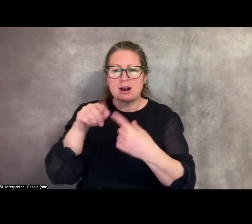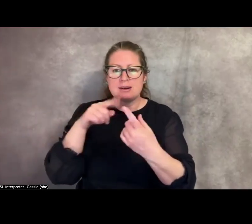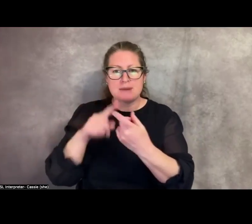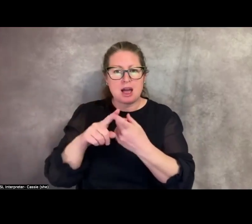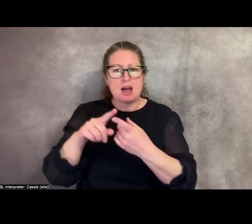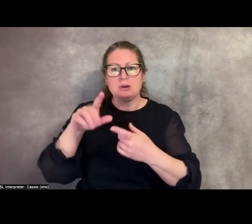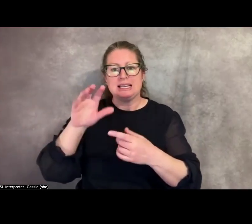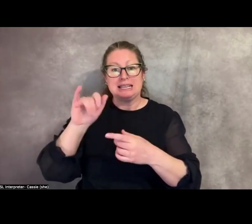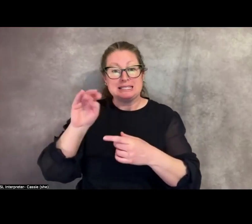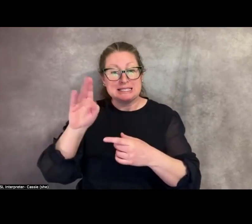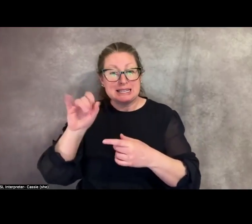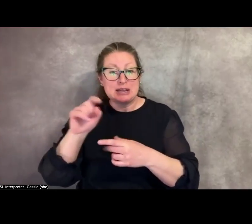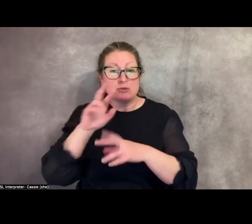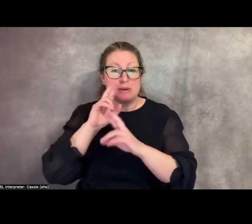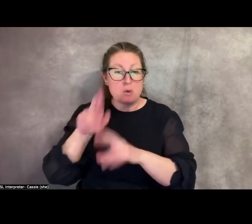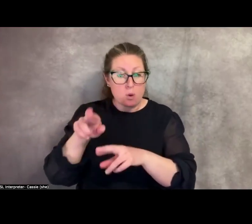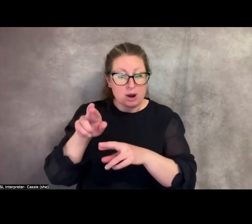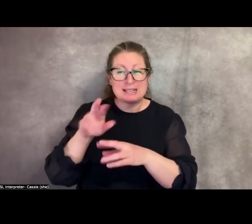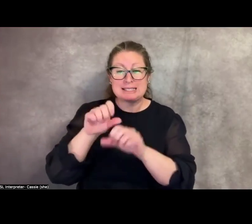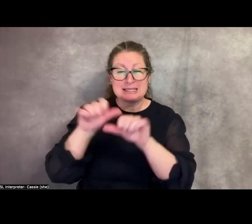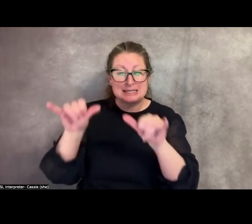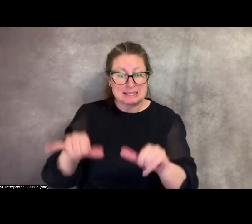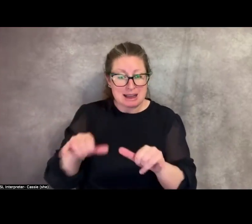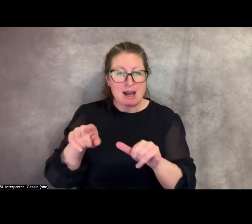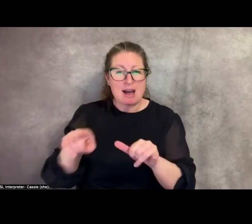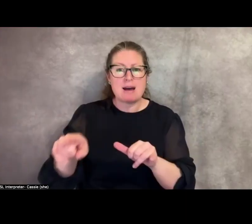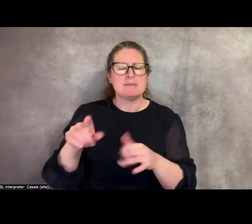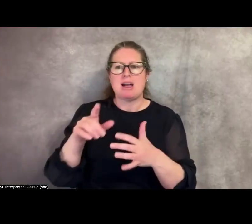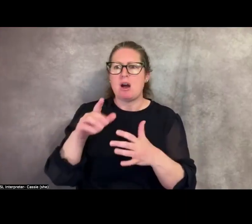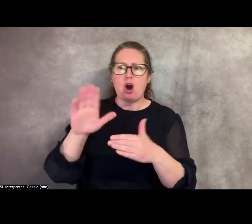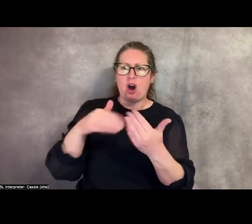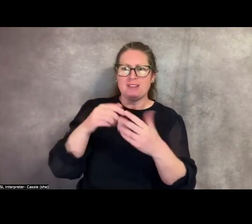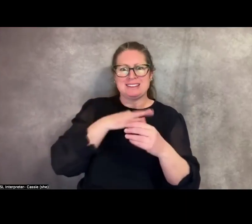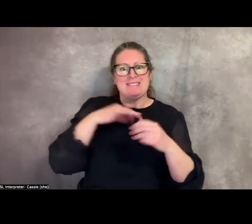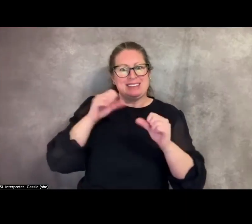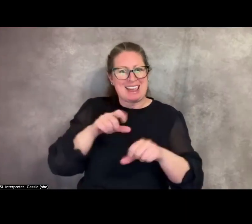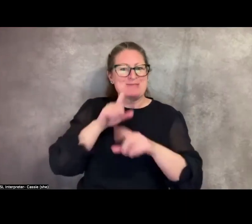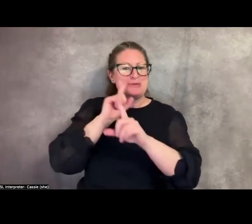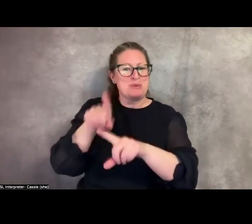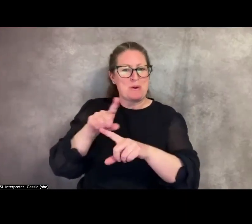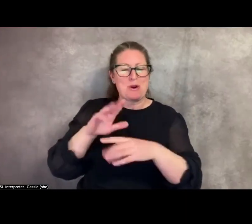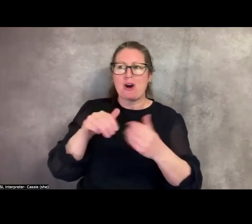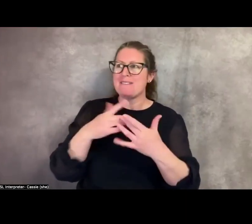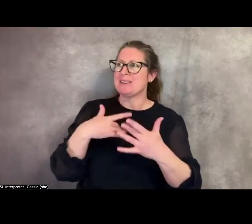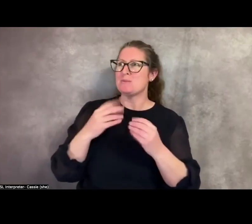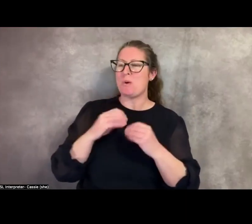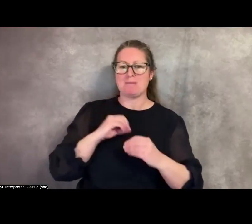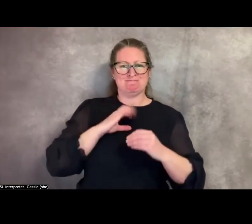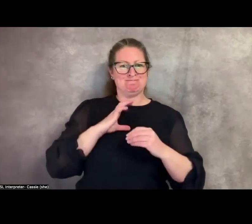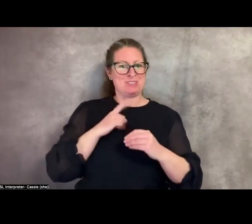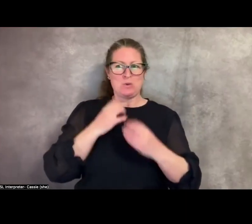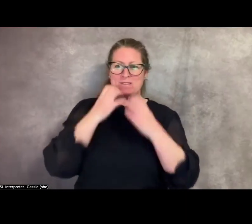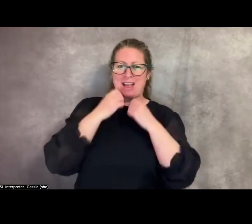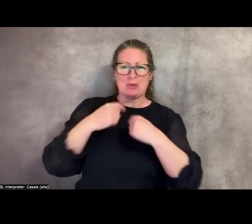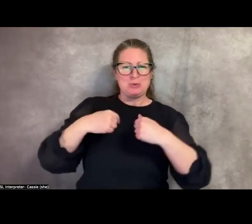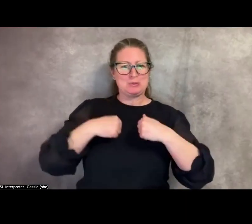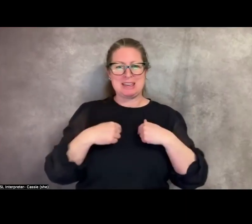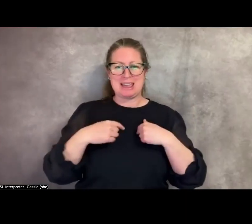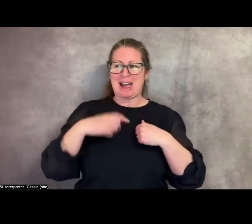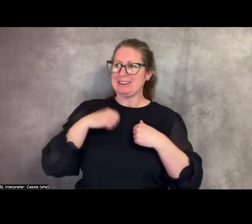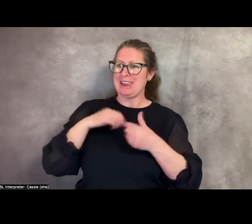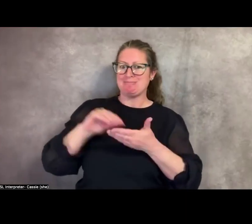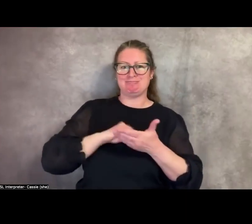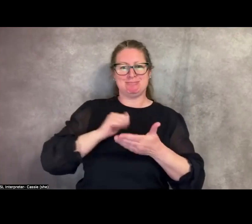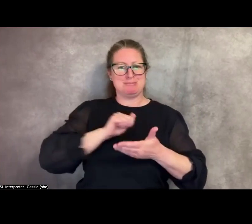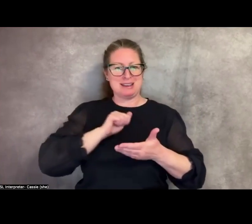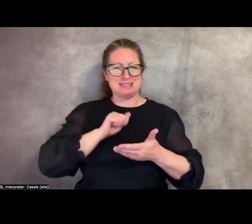reporting system. Everybody can do it. All the staff can do it. They felt valued. Okay, I can do this myself. I don't need somebody doing it for me.